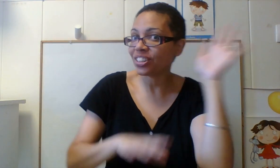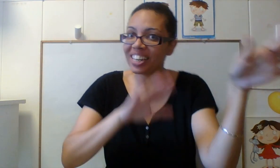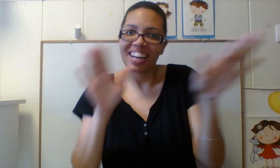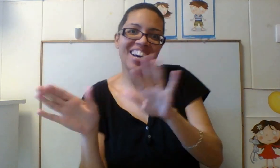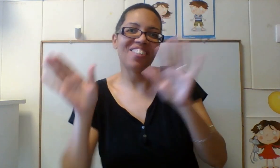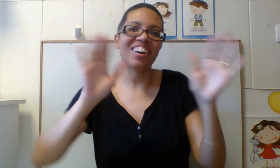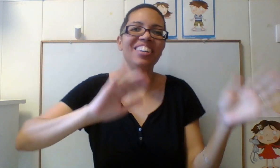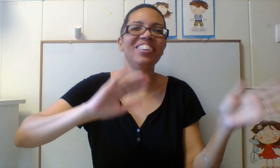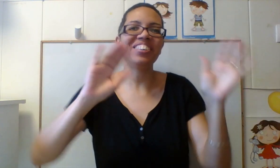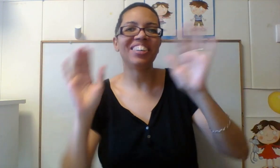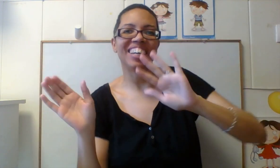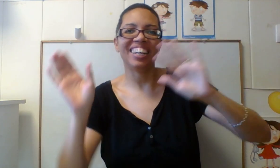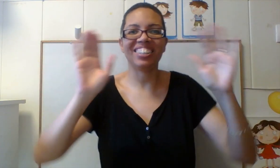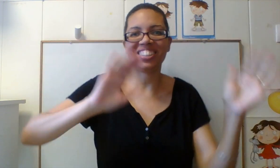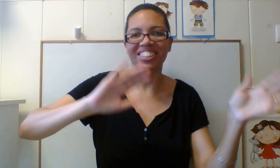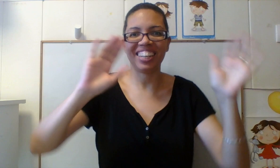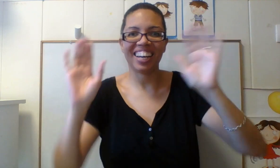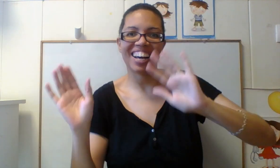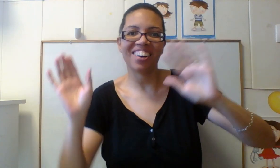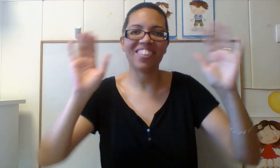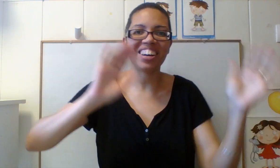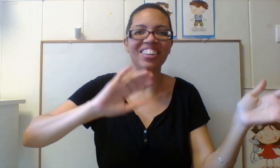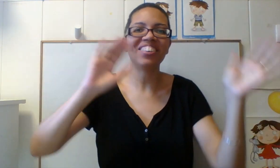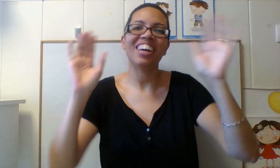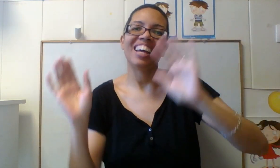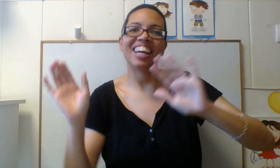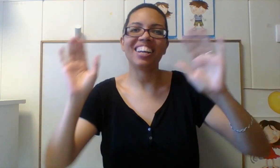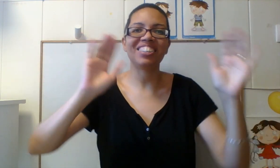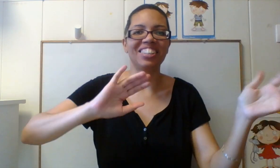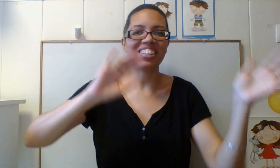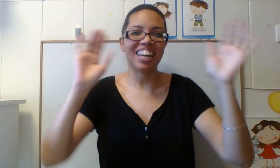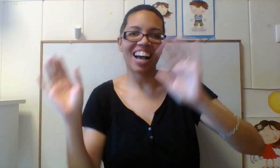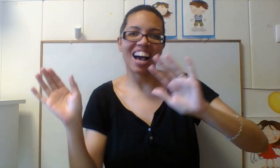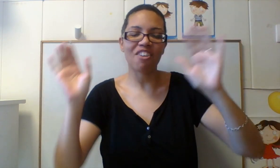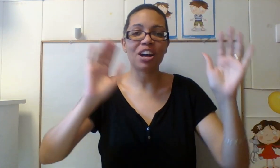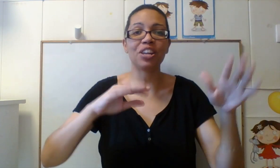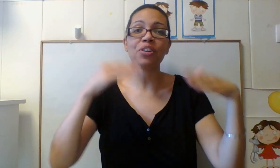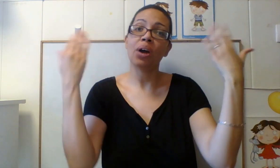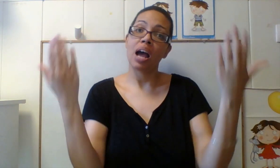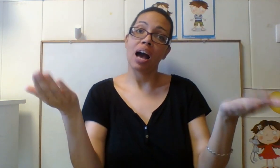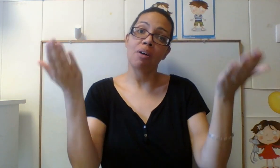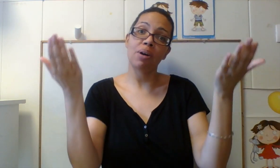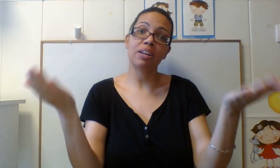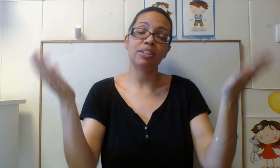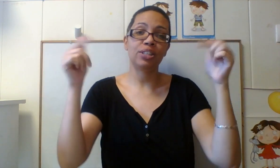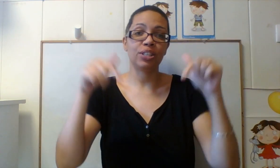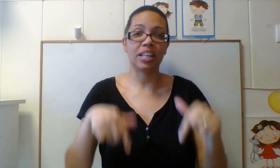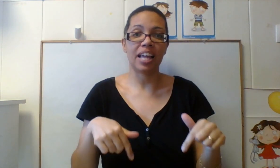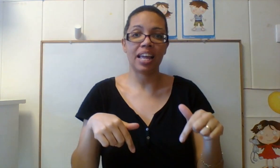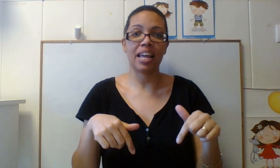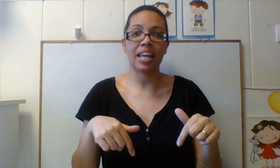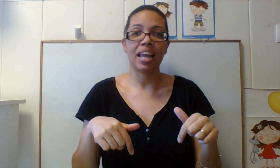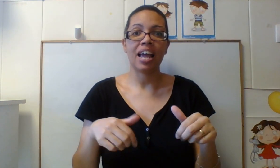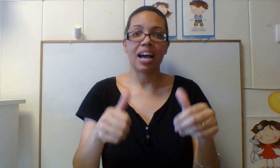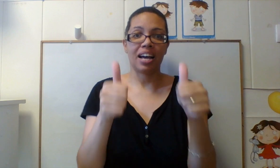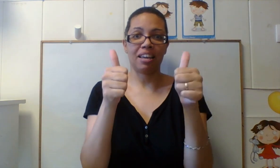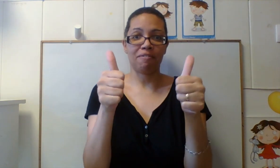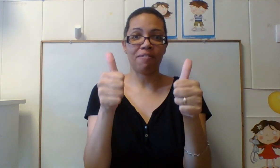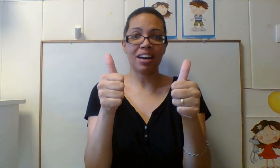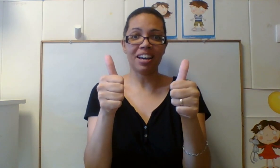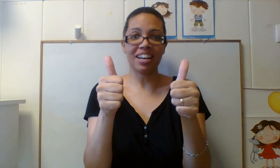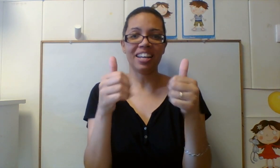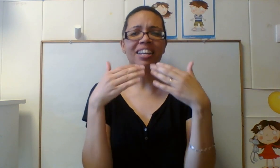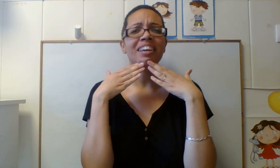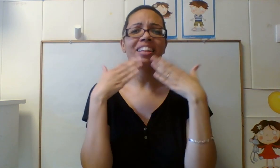Hello Sonia, how are you? Hello Sonia, how are you? Hello Sonia, how are you? How are you today?